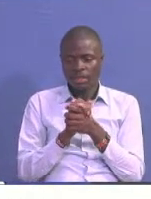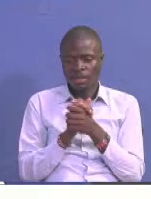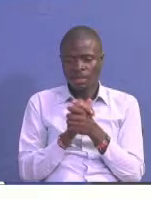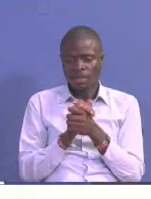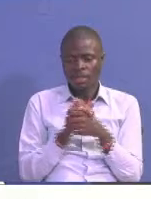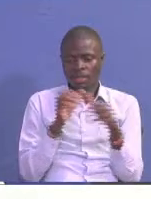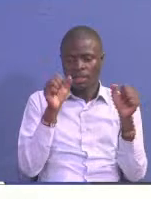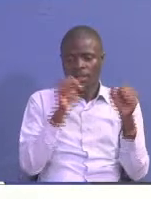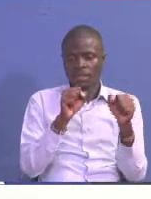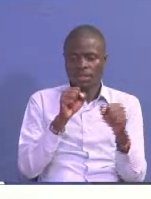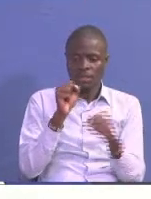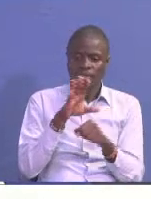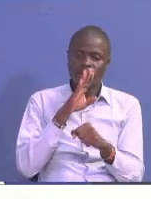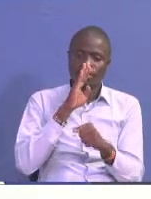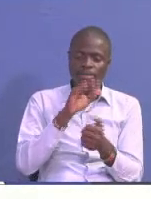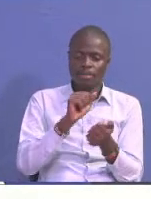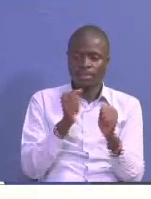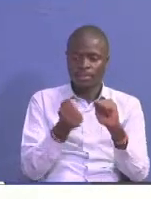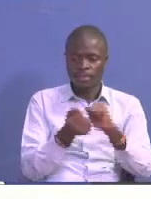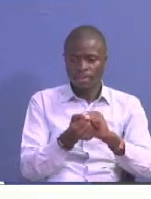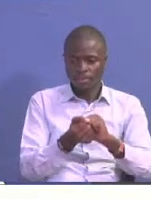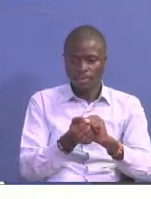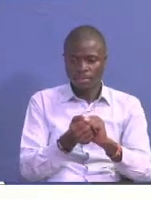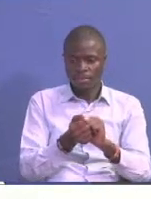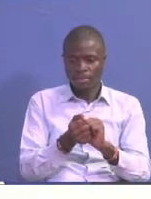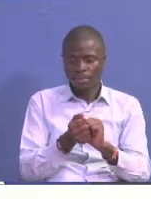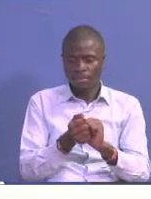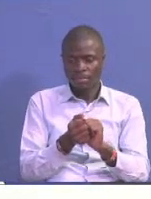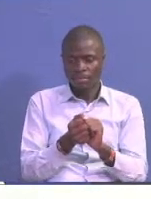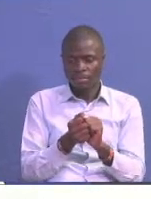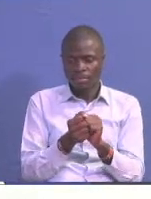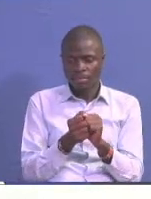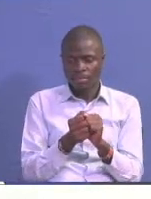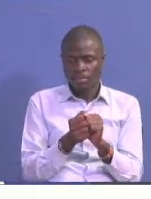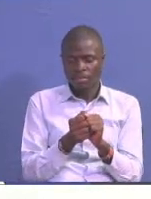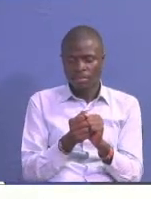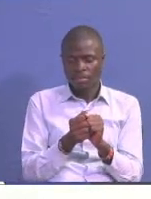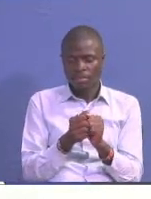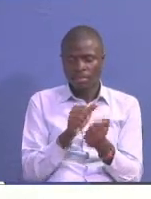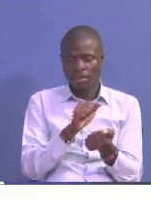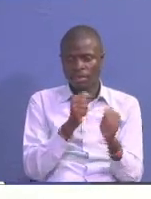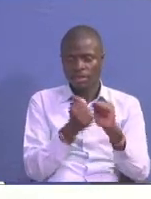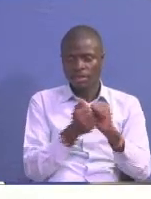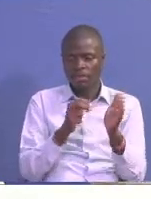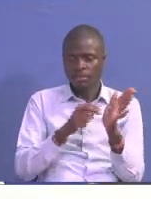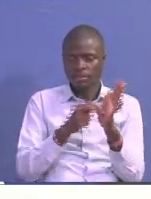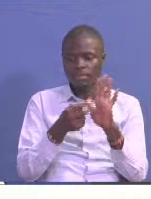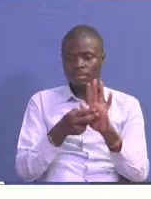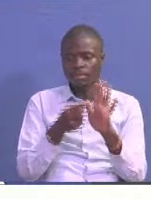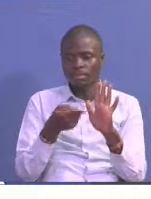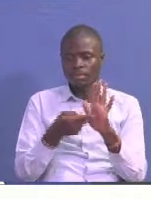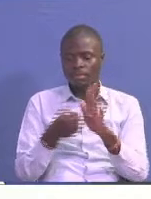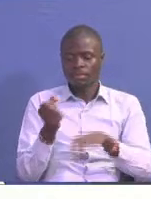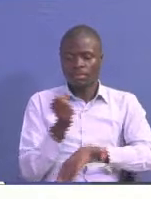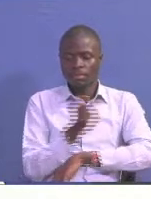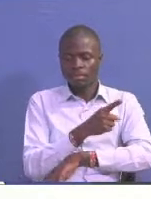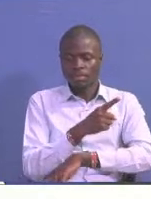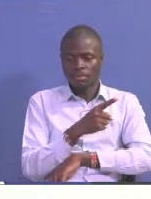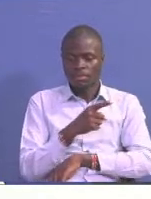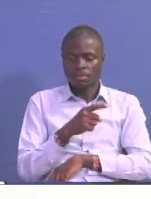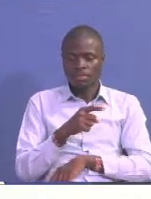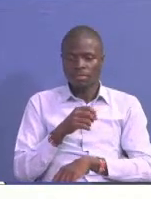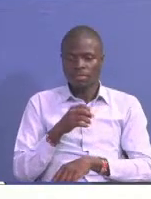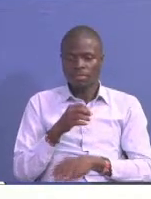Systems must be updated, and updating means these days